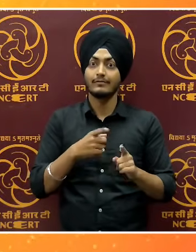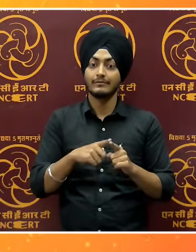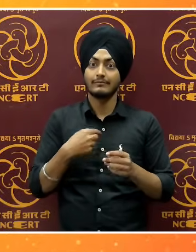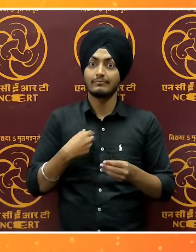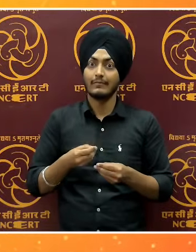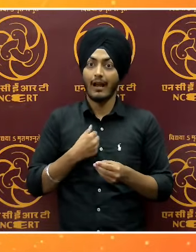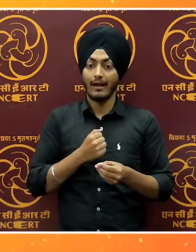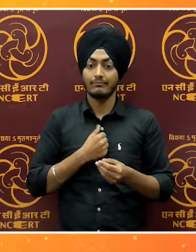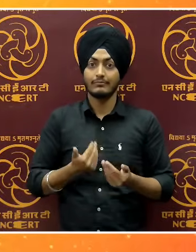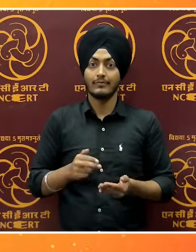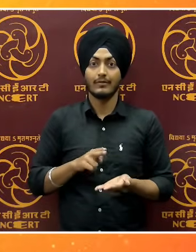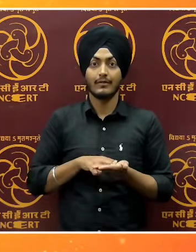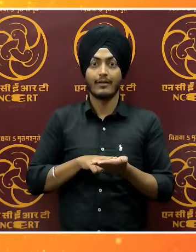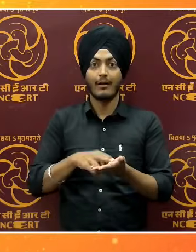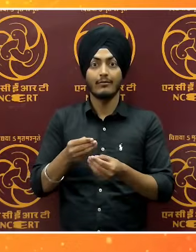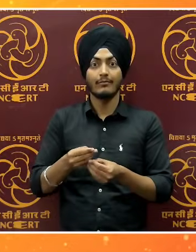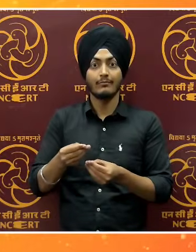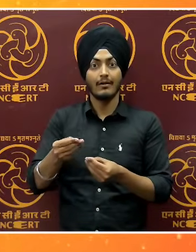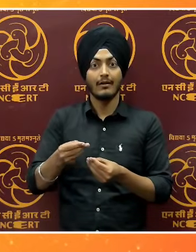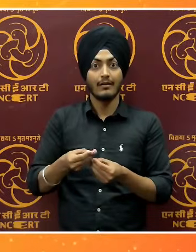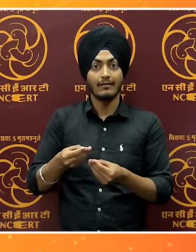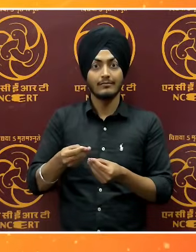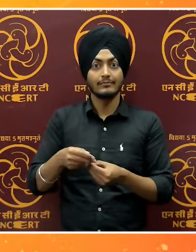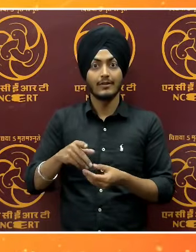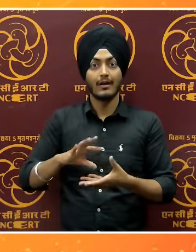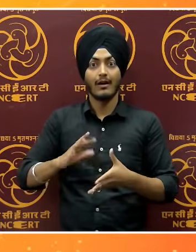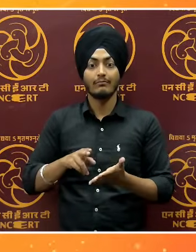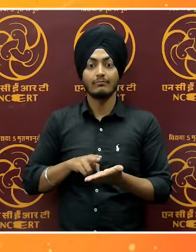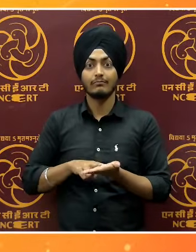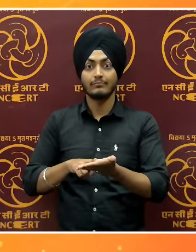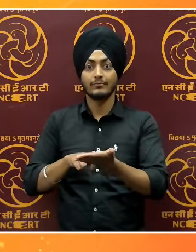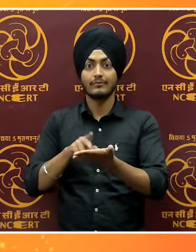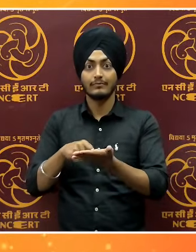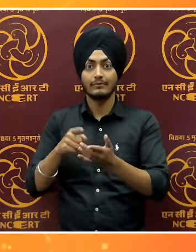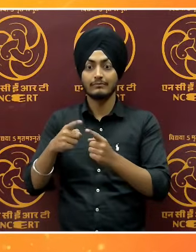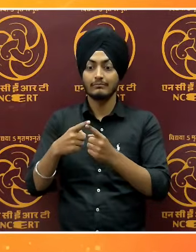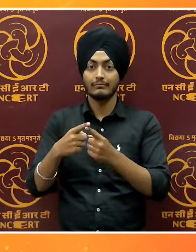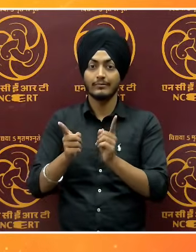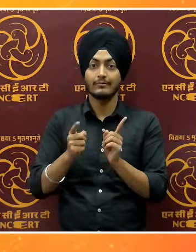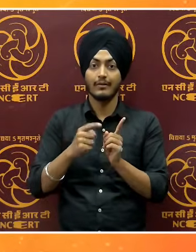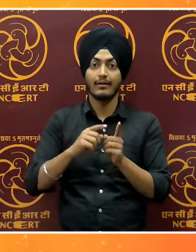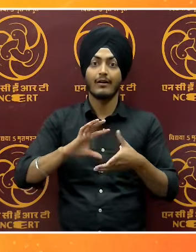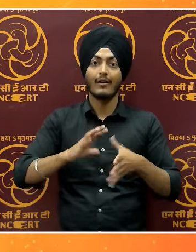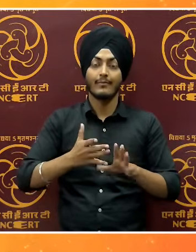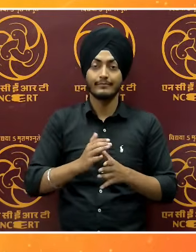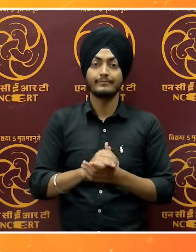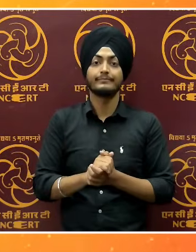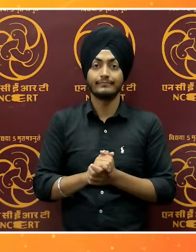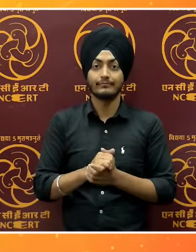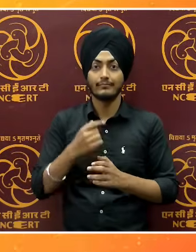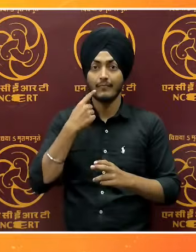attracts the South Pole of that needle and it repels the North Pole. So if you